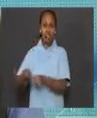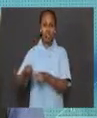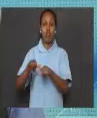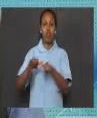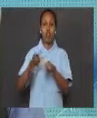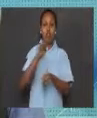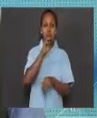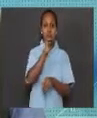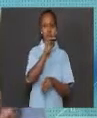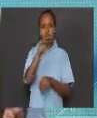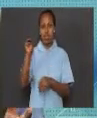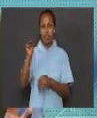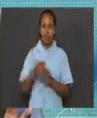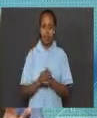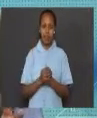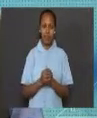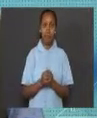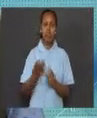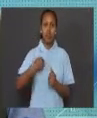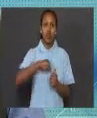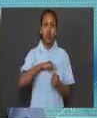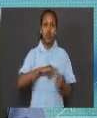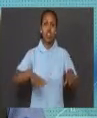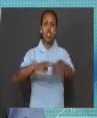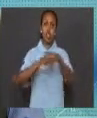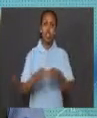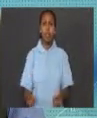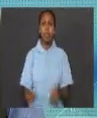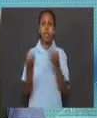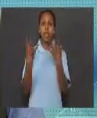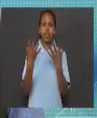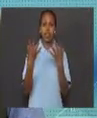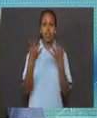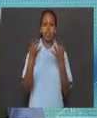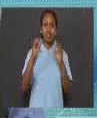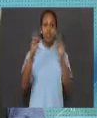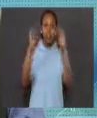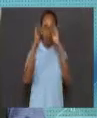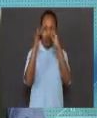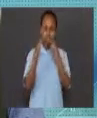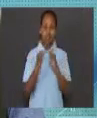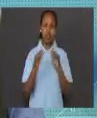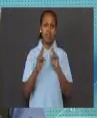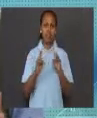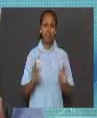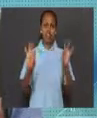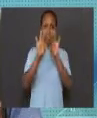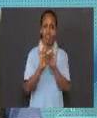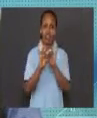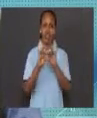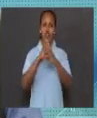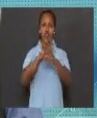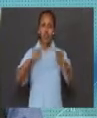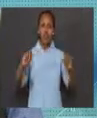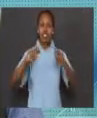momentum. We introduced many of the core equations necessary to